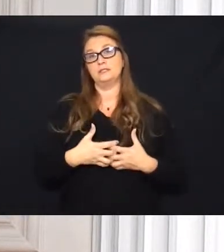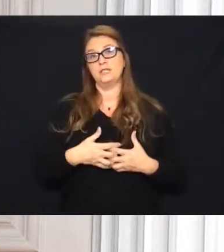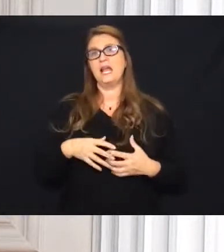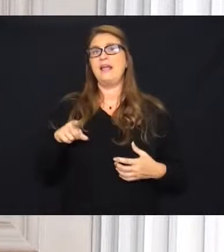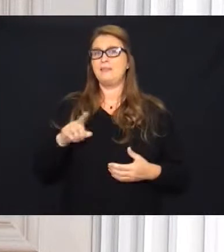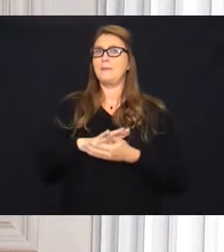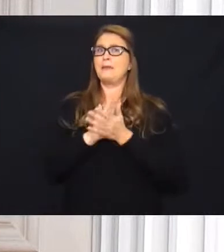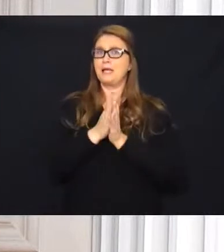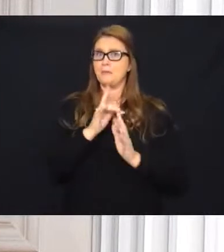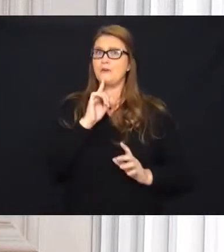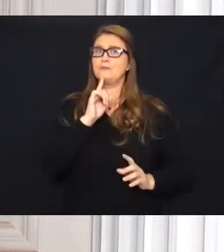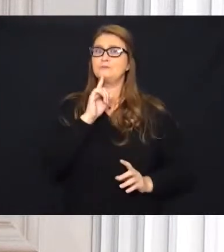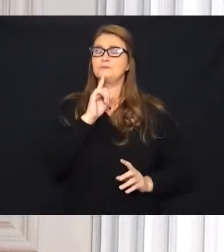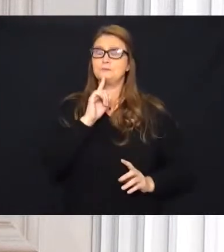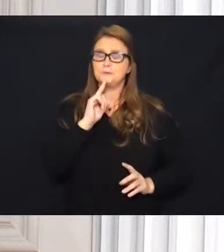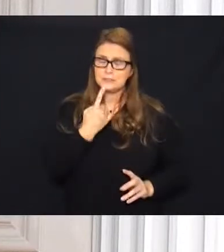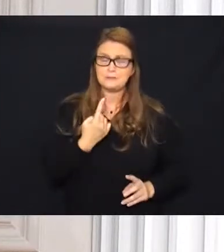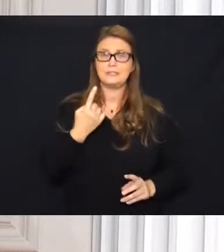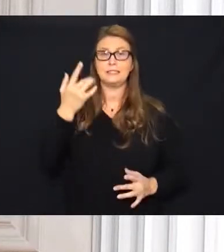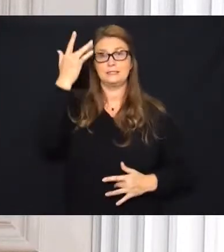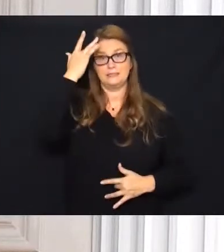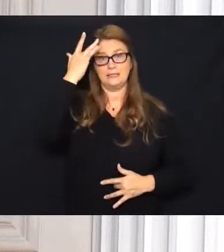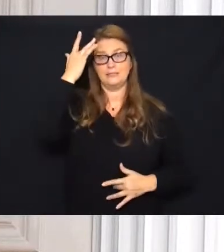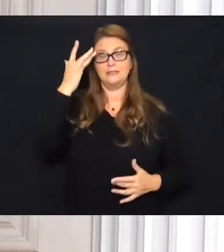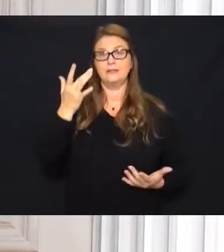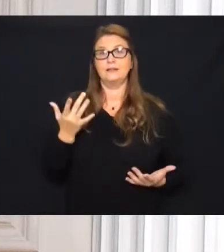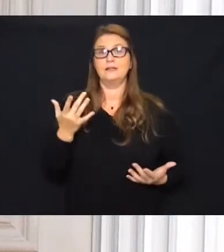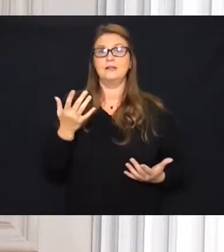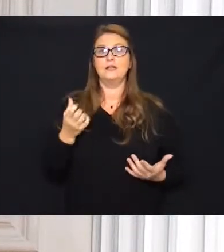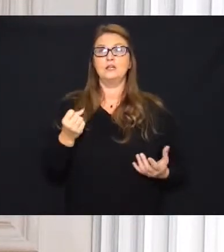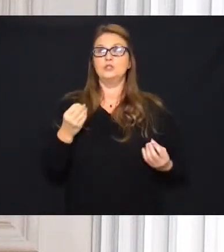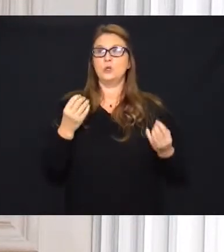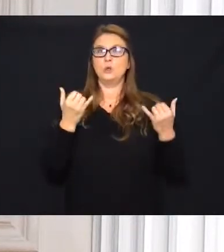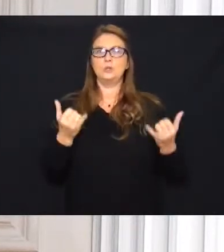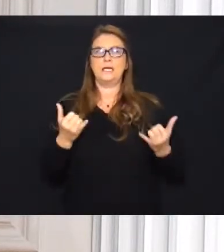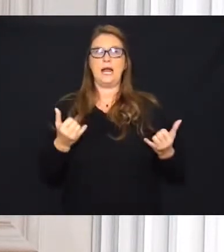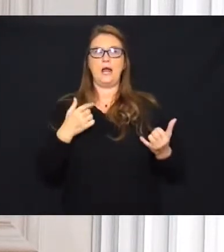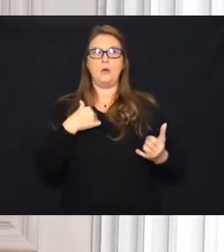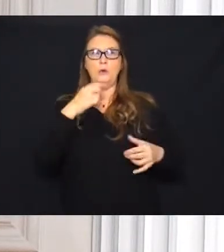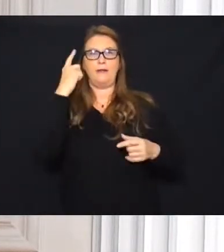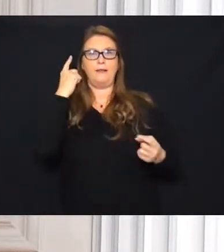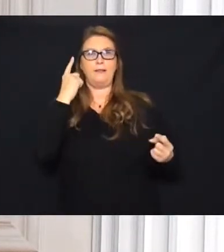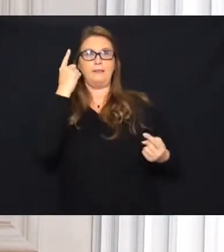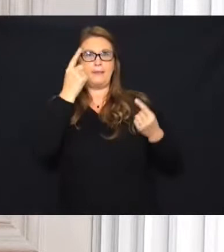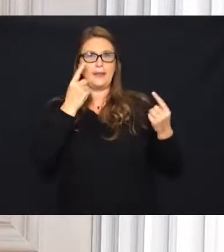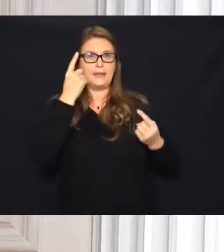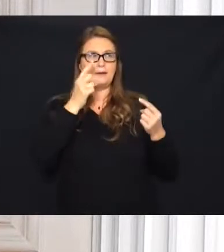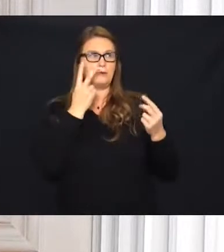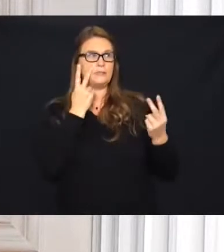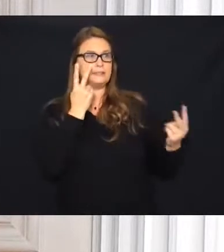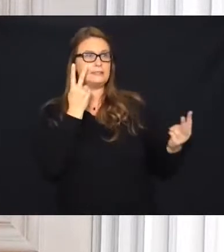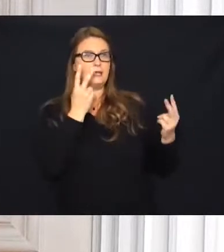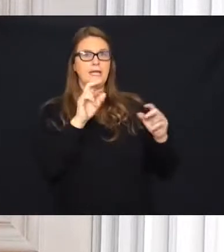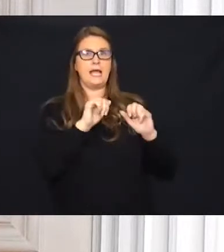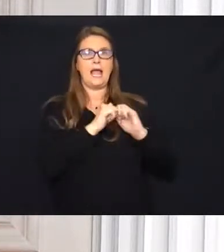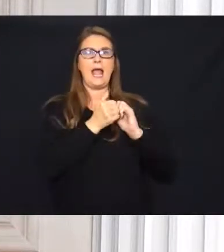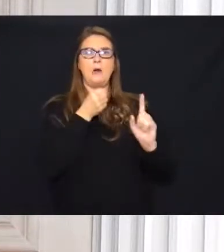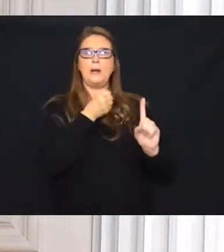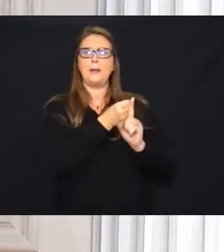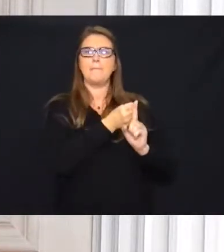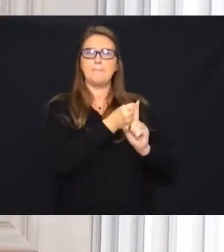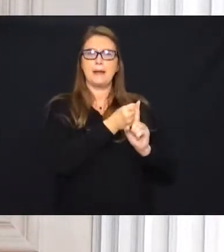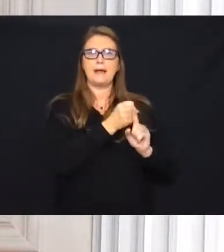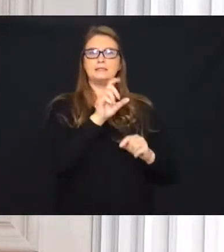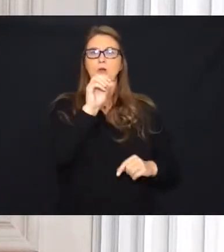sick. And it may relate to the way that we believe Omicron infects versus the Delta variant